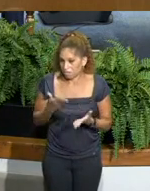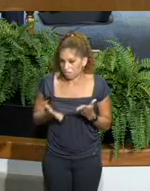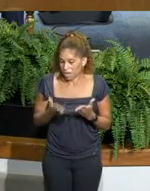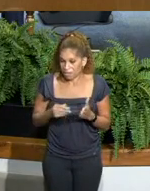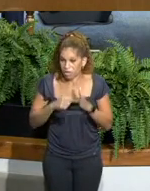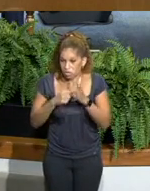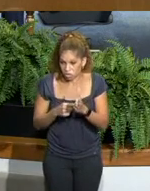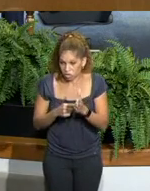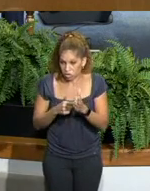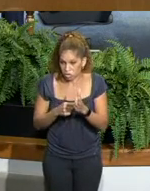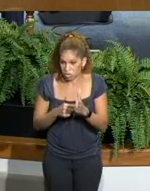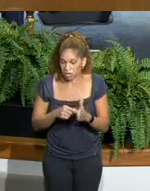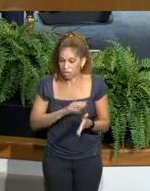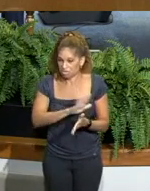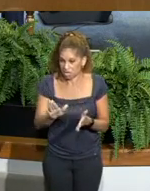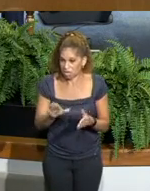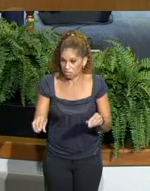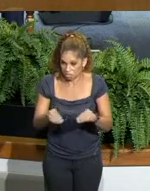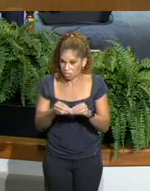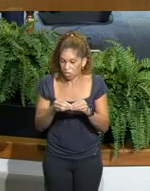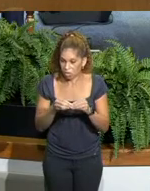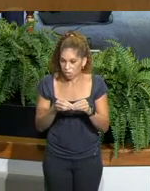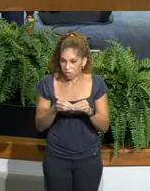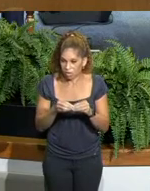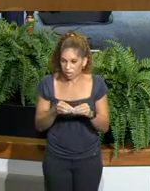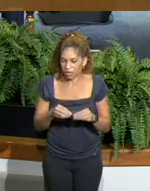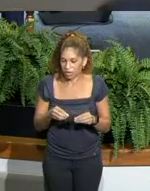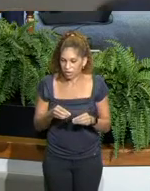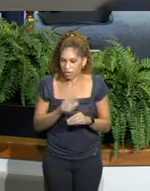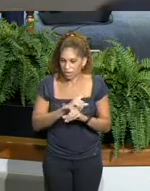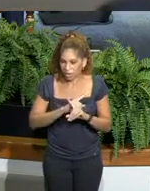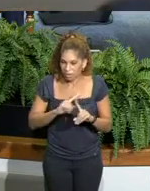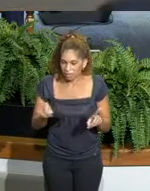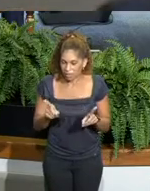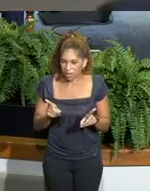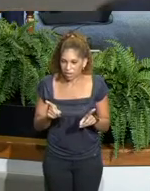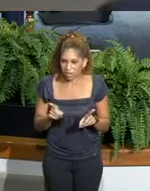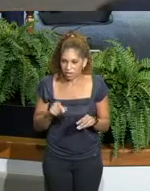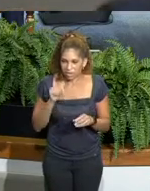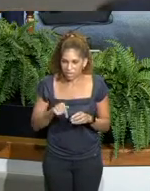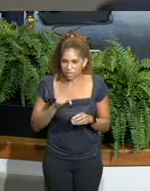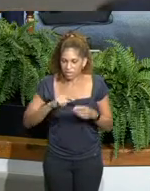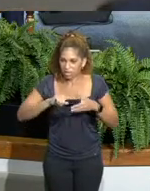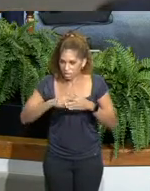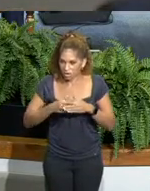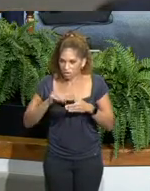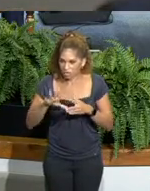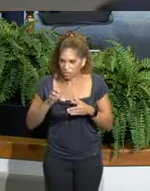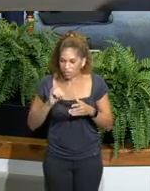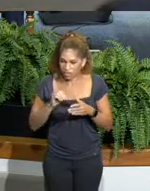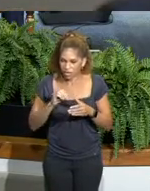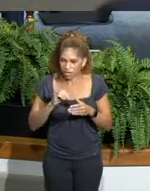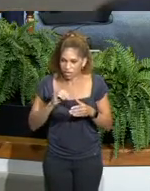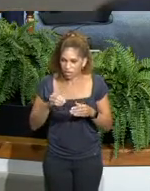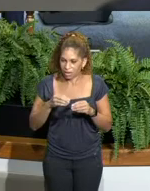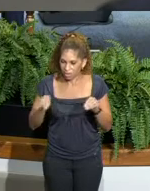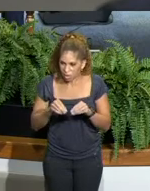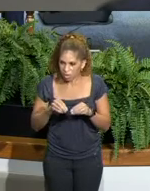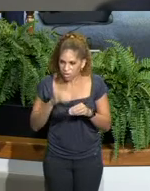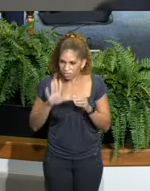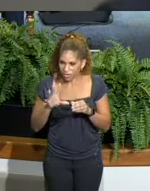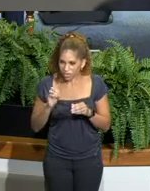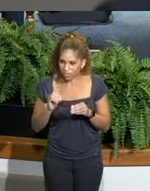positive polarization that was begun by the Southern Strategy 50 years ago. There was a plan put in place